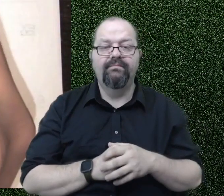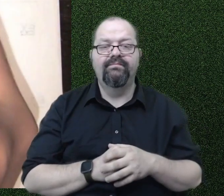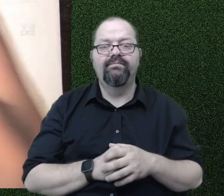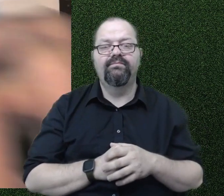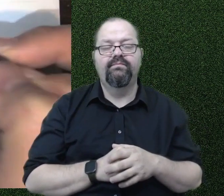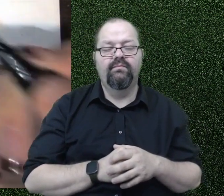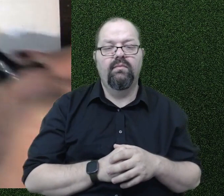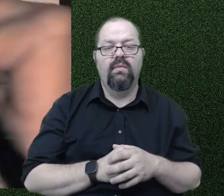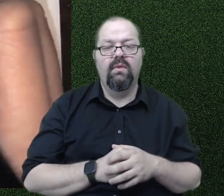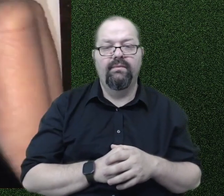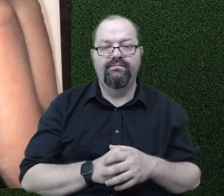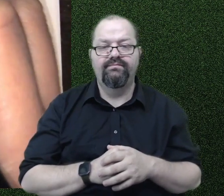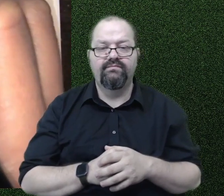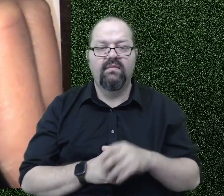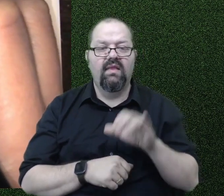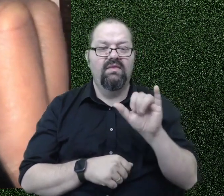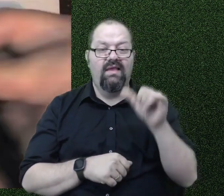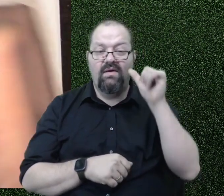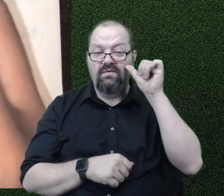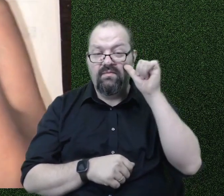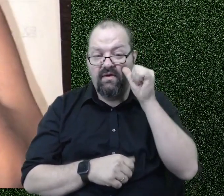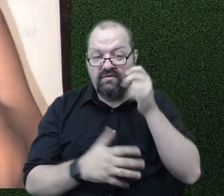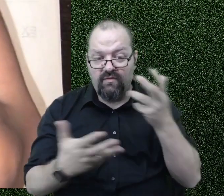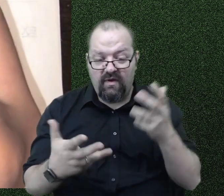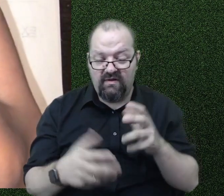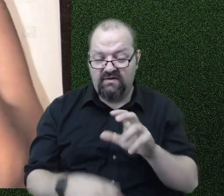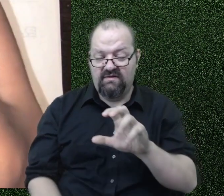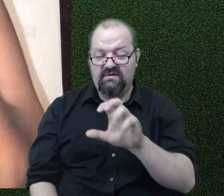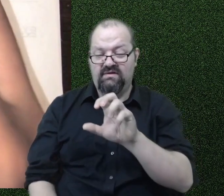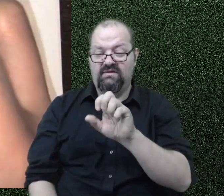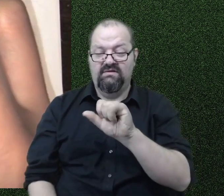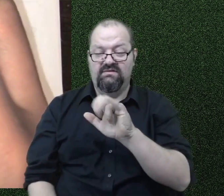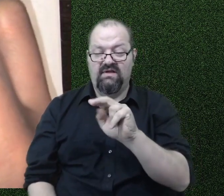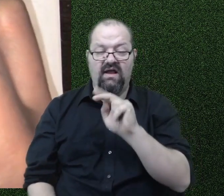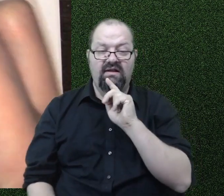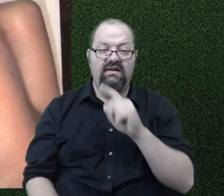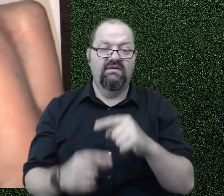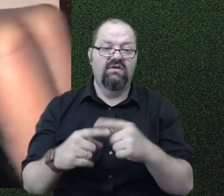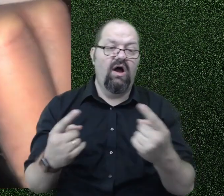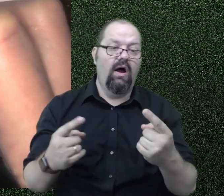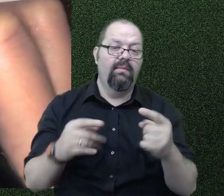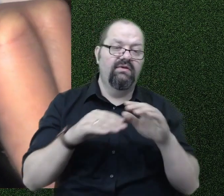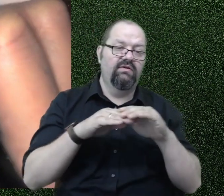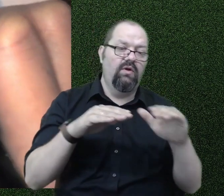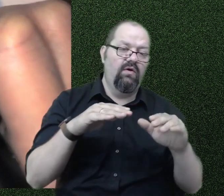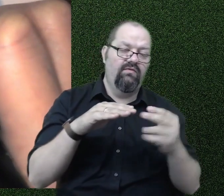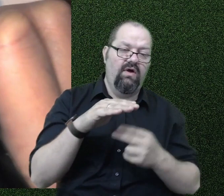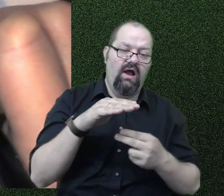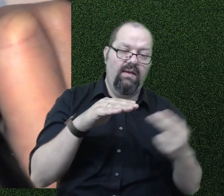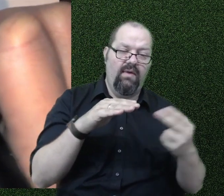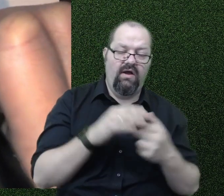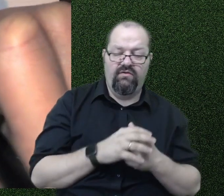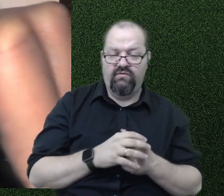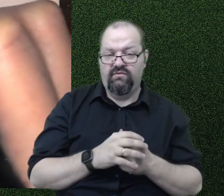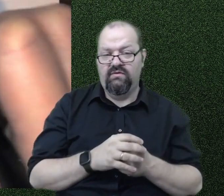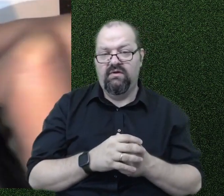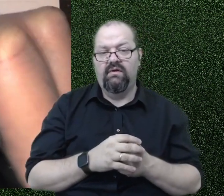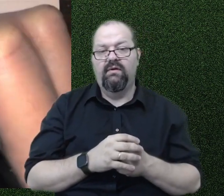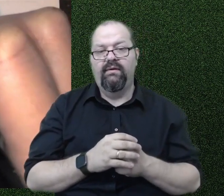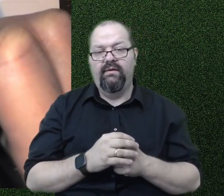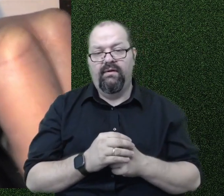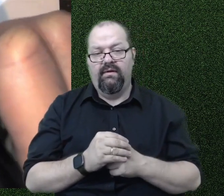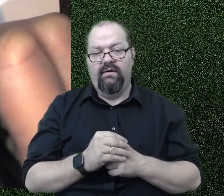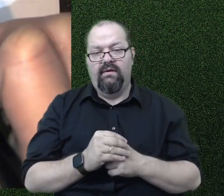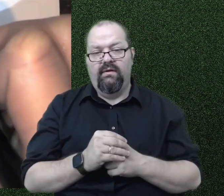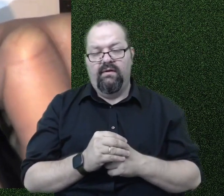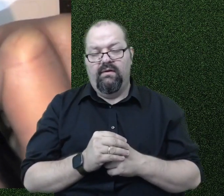SOHCAHTOA reminds us that sine is opposite over hypotenuse. So sine of theta is the opposite side